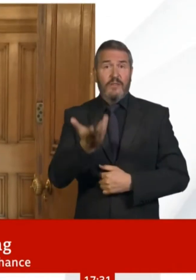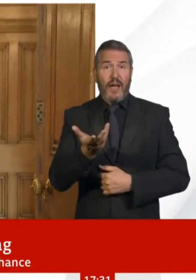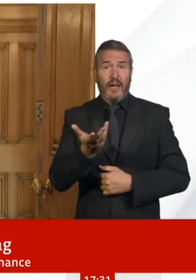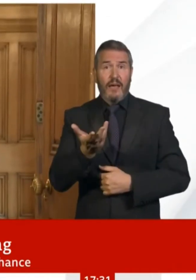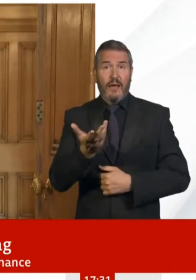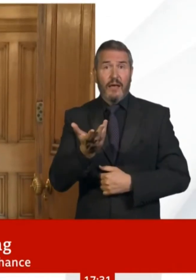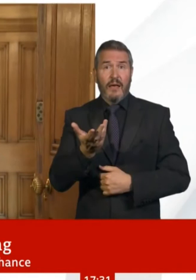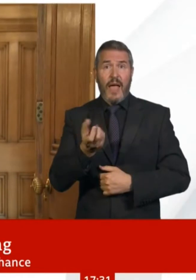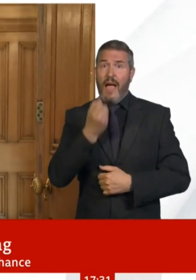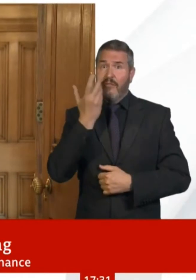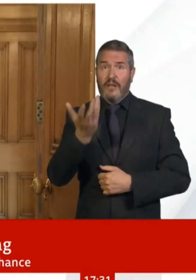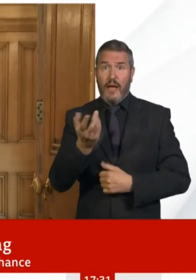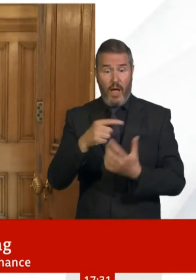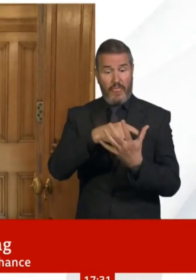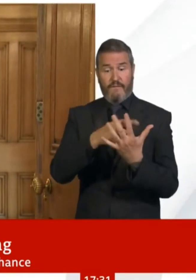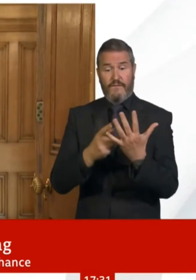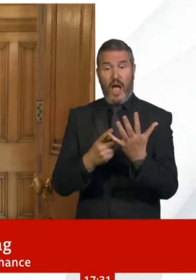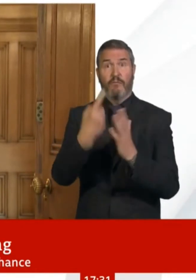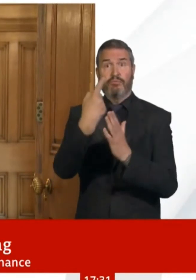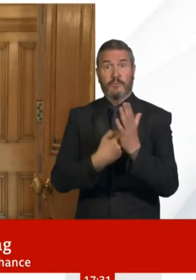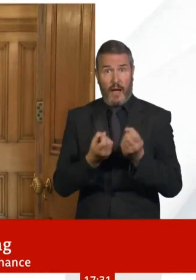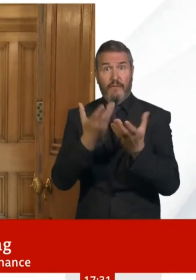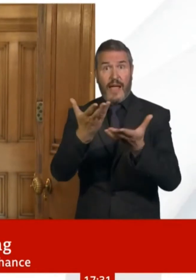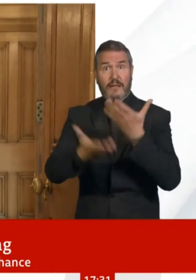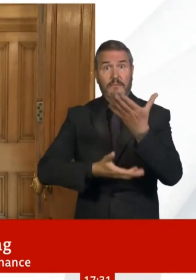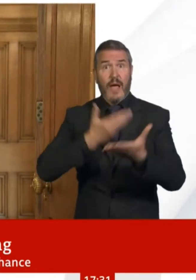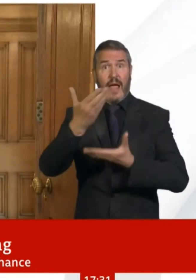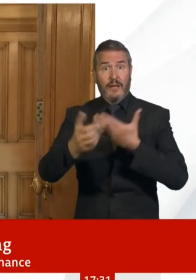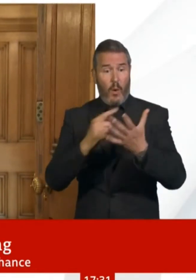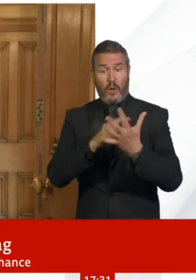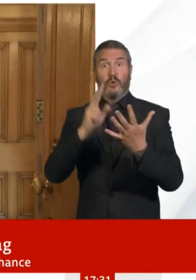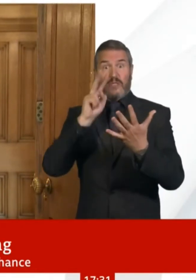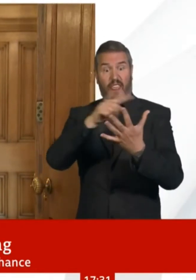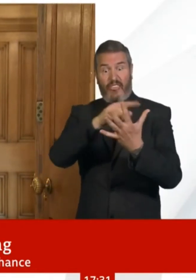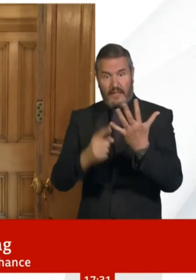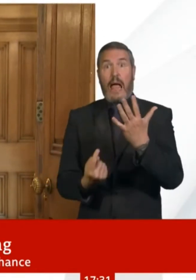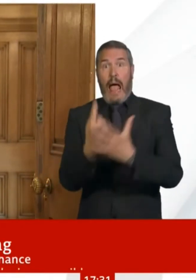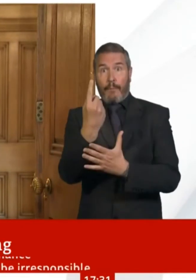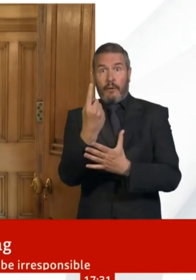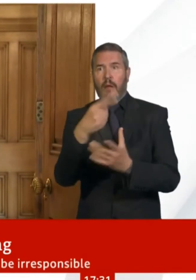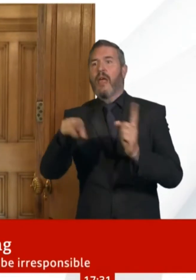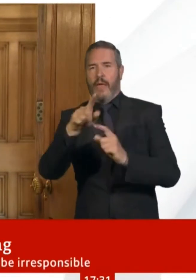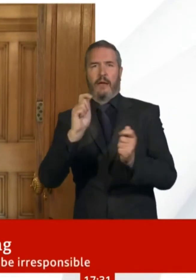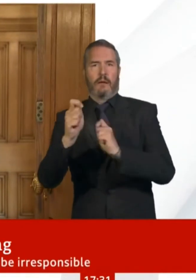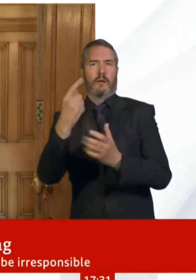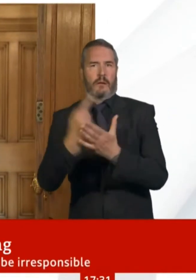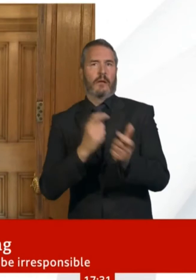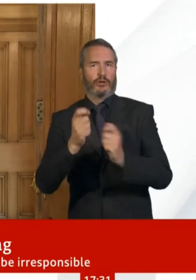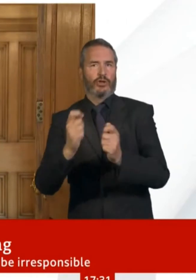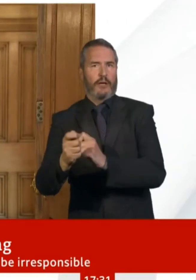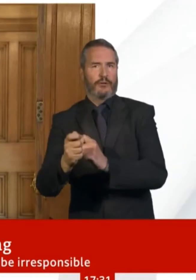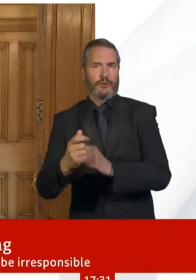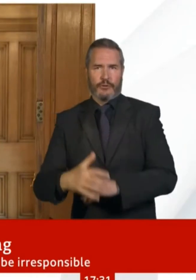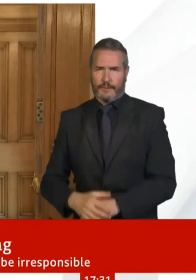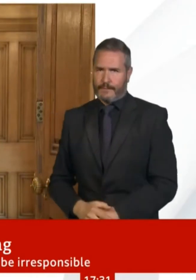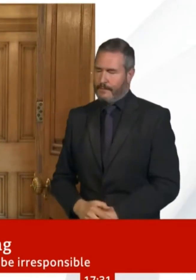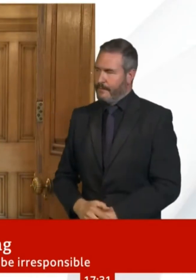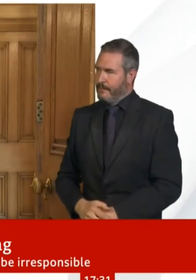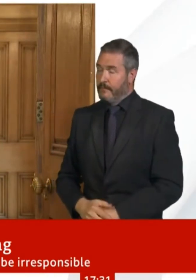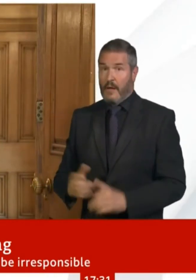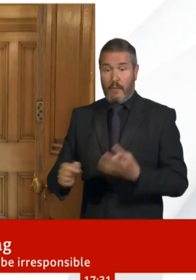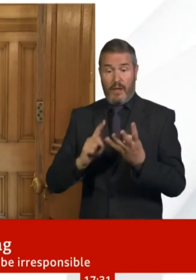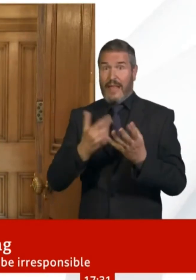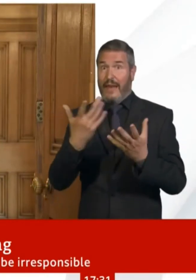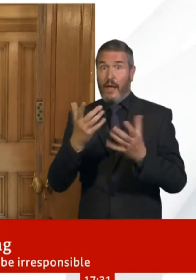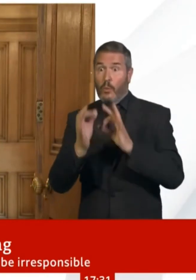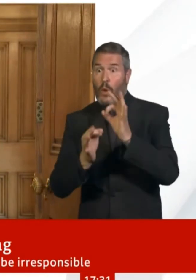I've set out the 5 principles. I've also explained why I know the media will always want to tease out what the next question is that needs to be